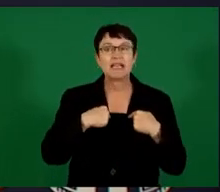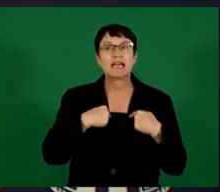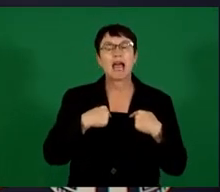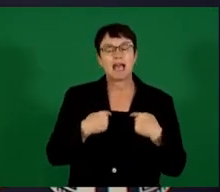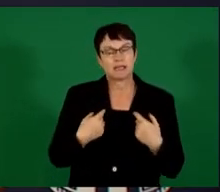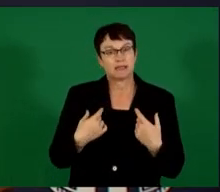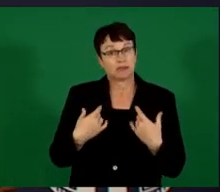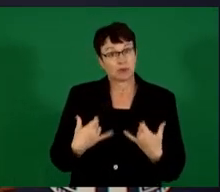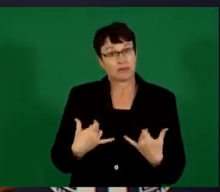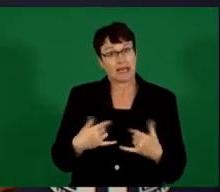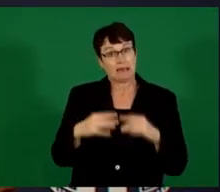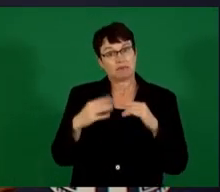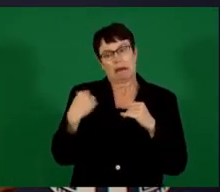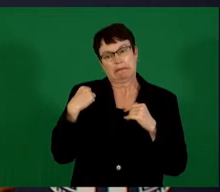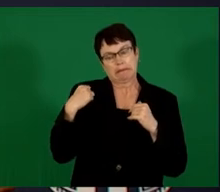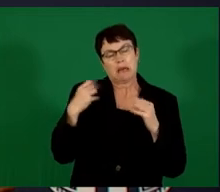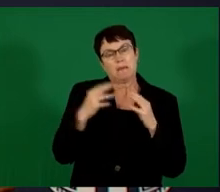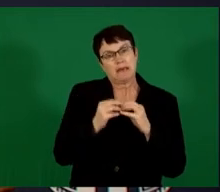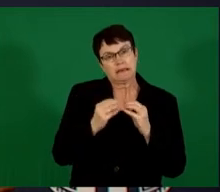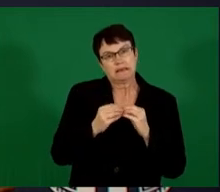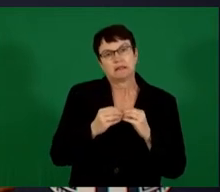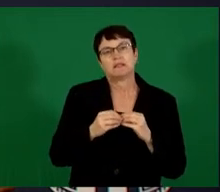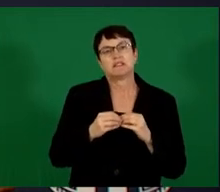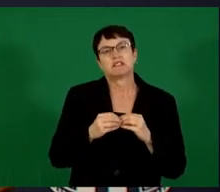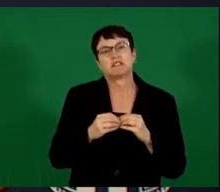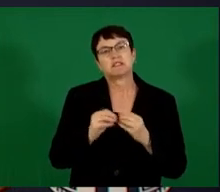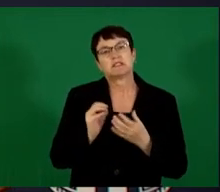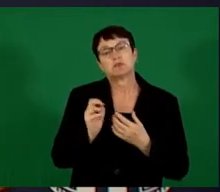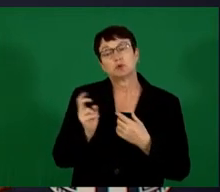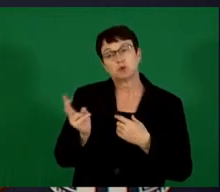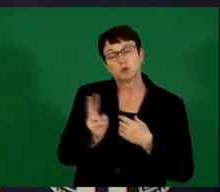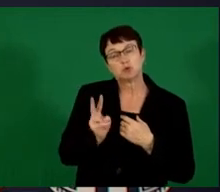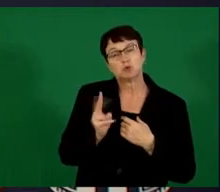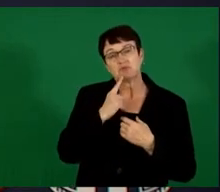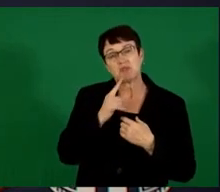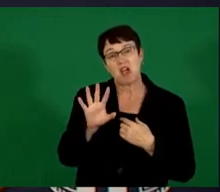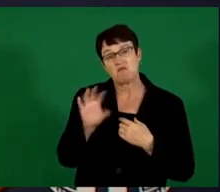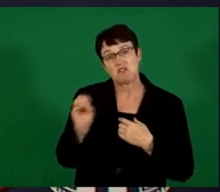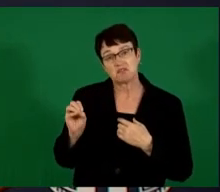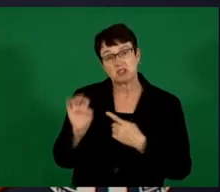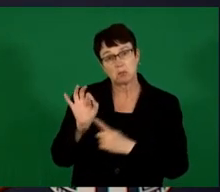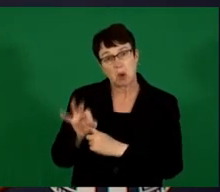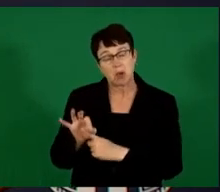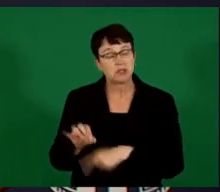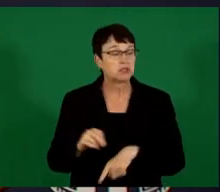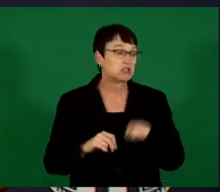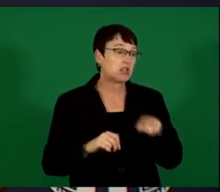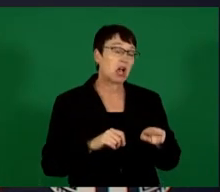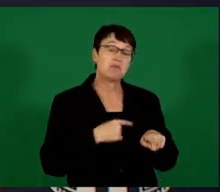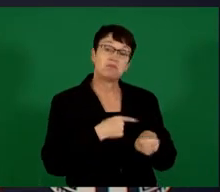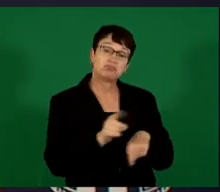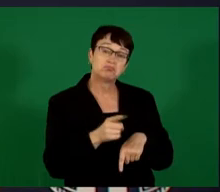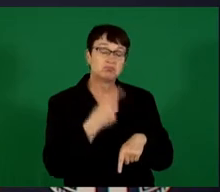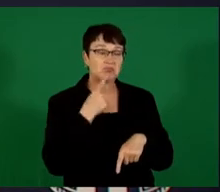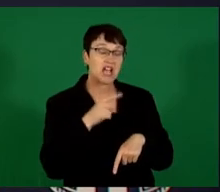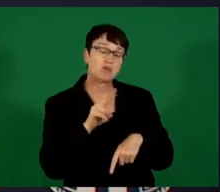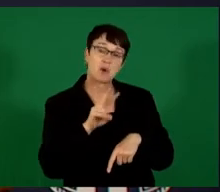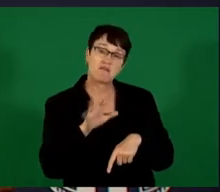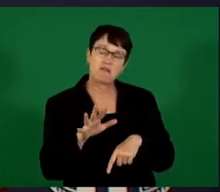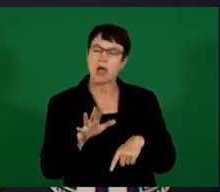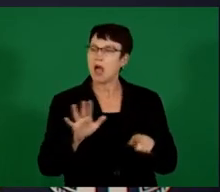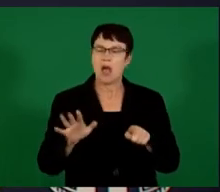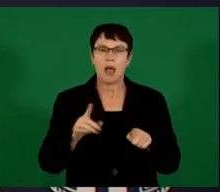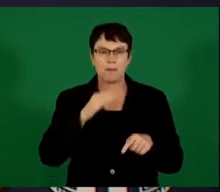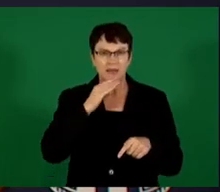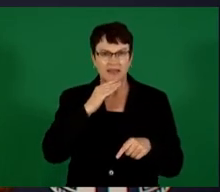basis points and 50 basis points. And this links back to Fifi's question, which then says that are we reaching the